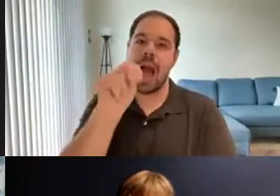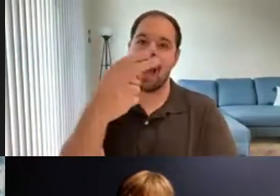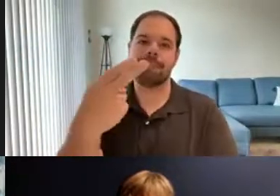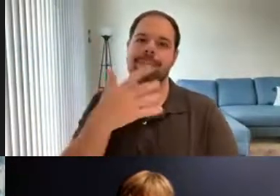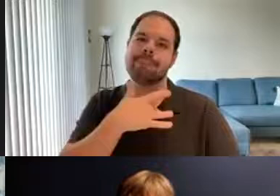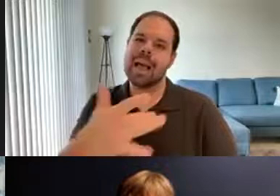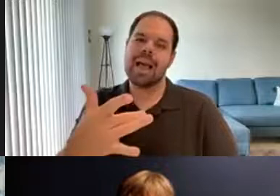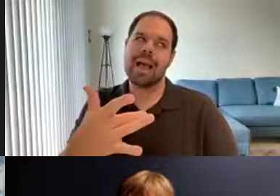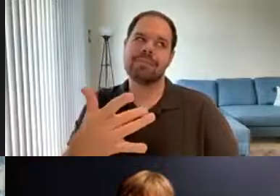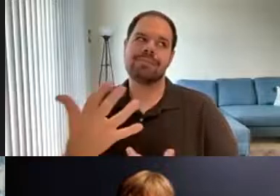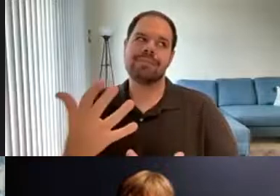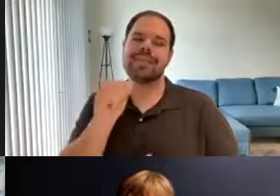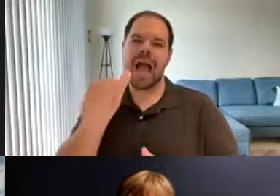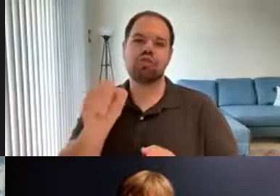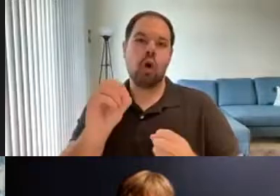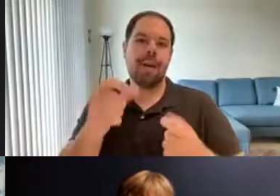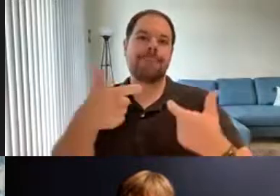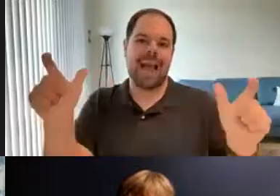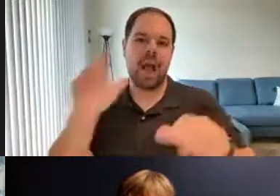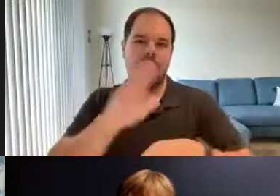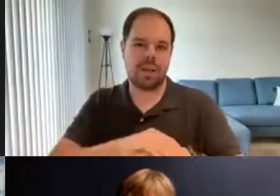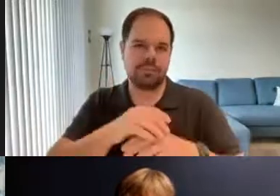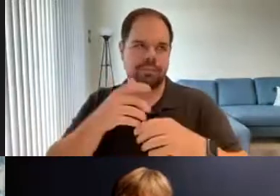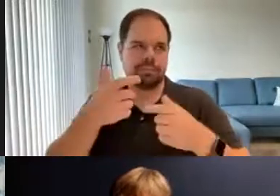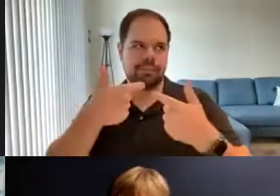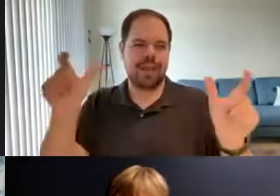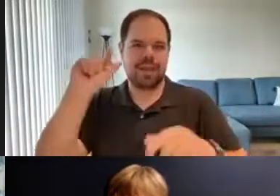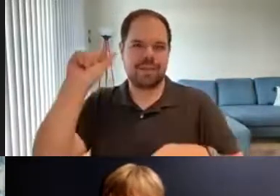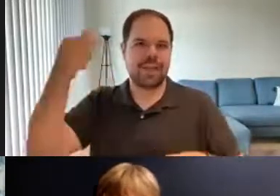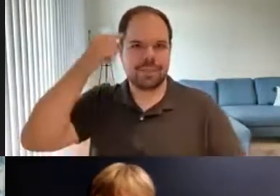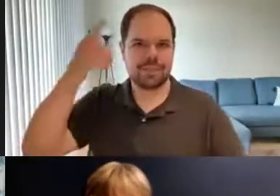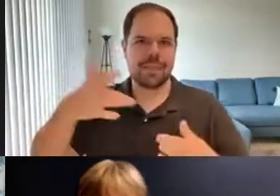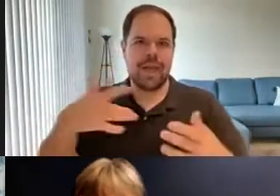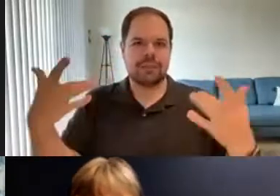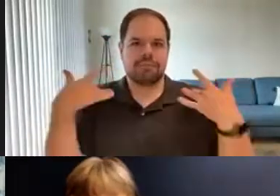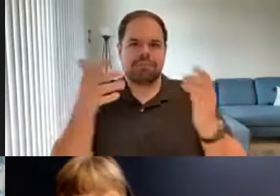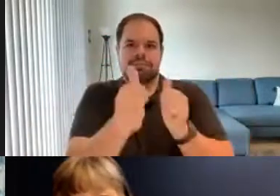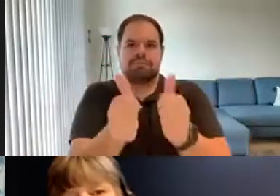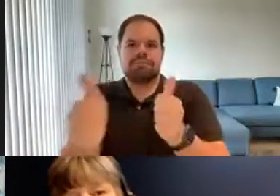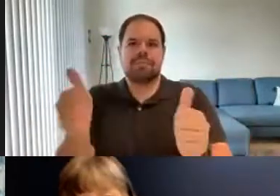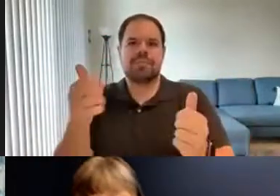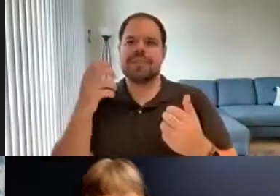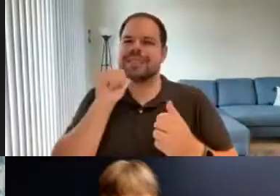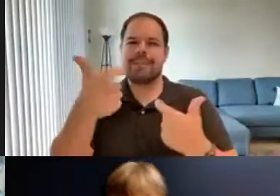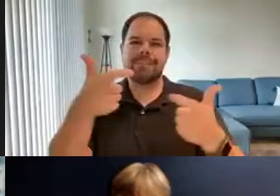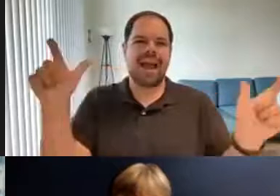increased protections? New Hampshire typically is not so big on,